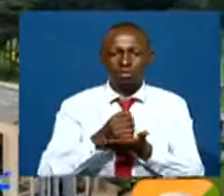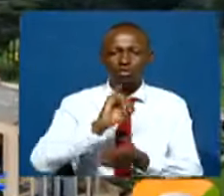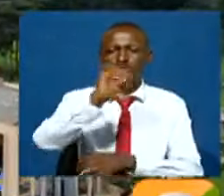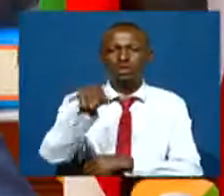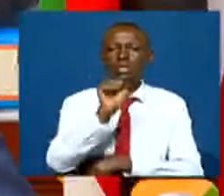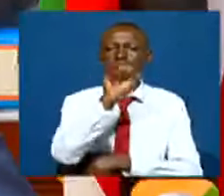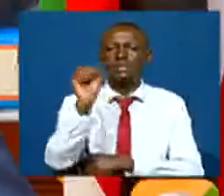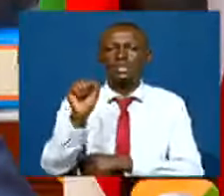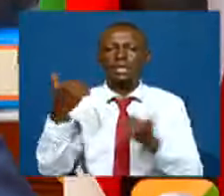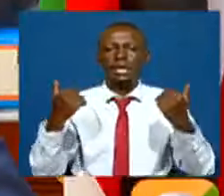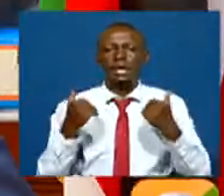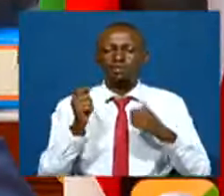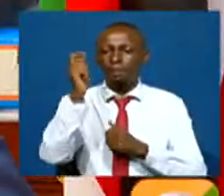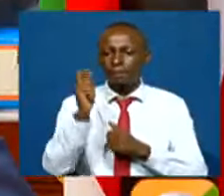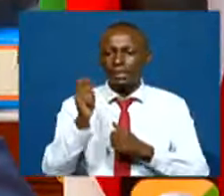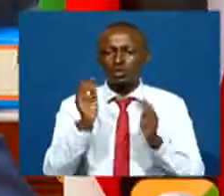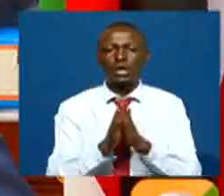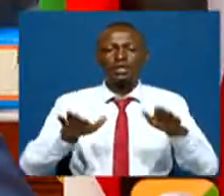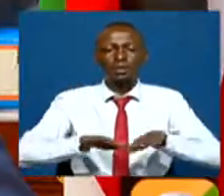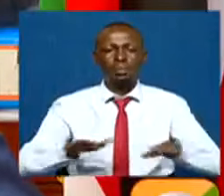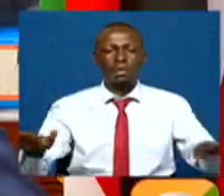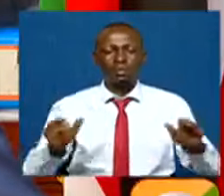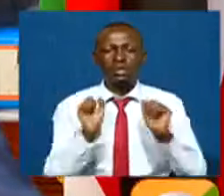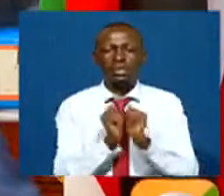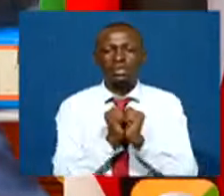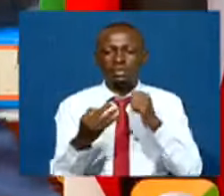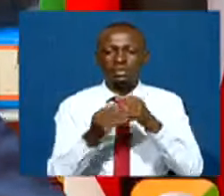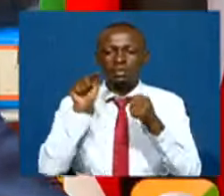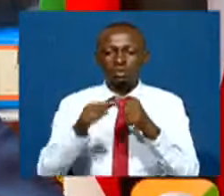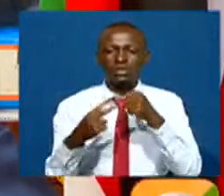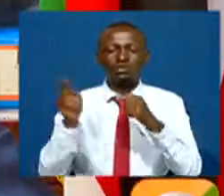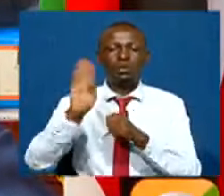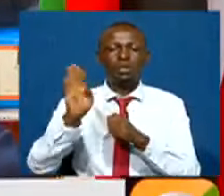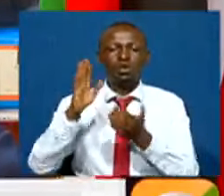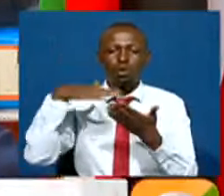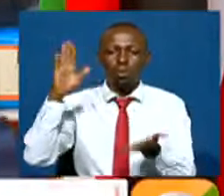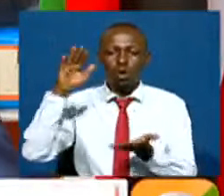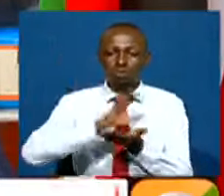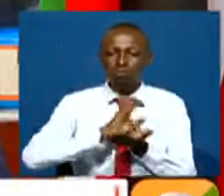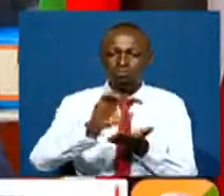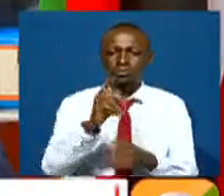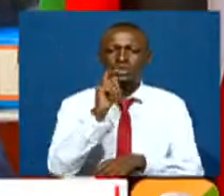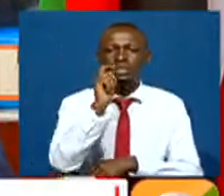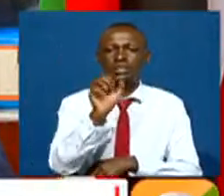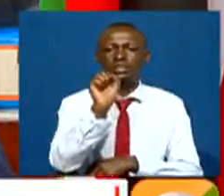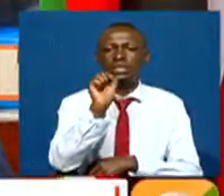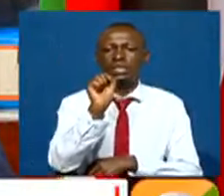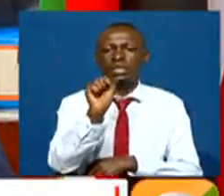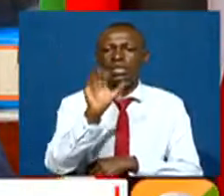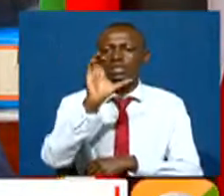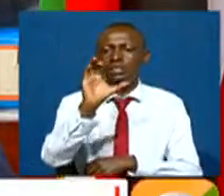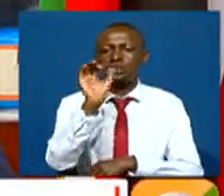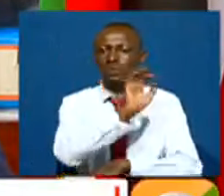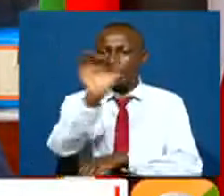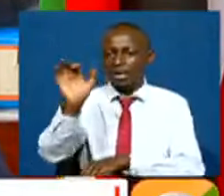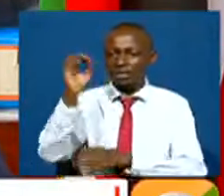pensionable terms. We have put 18.7 billion Kenya shillings additional to TSC, and we have requested TSC to